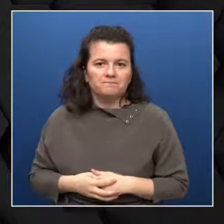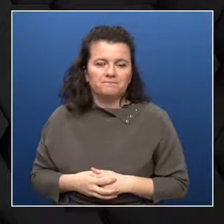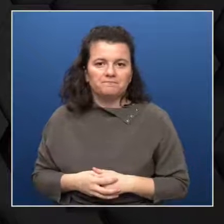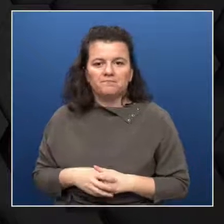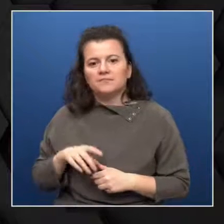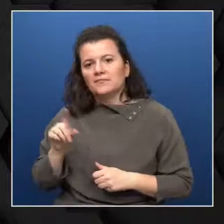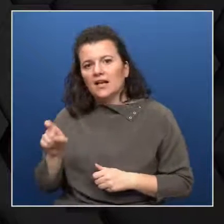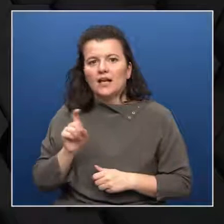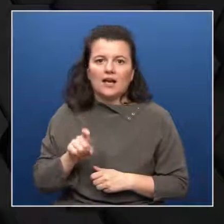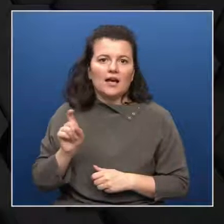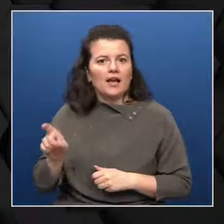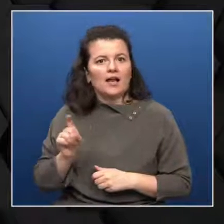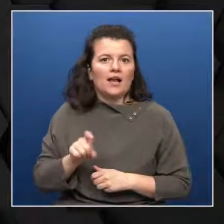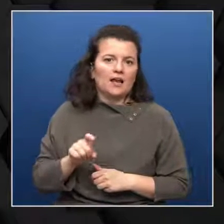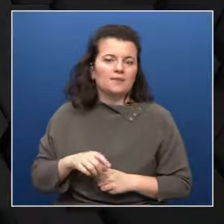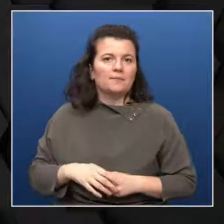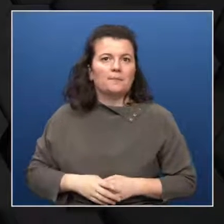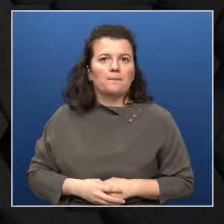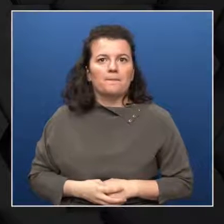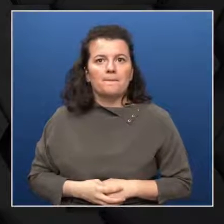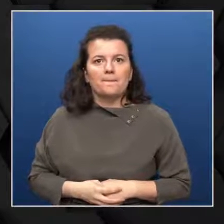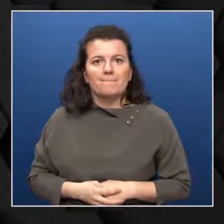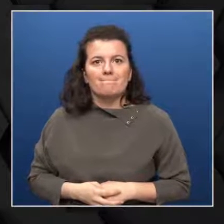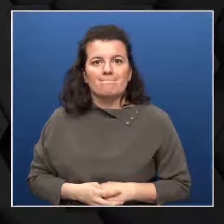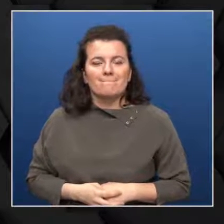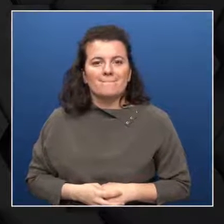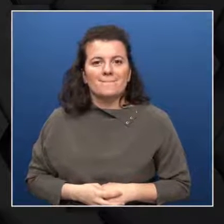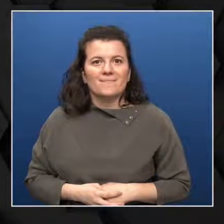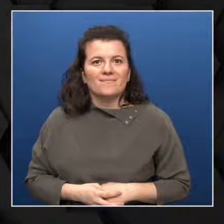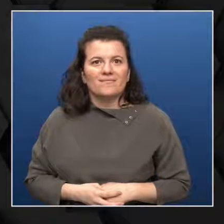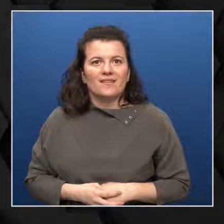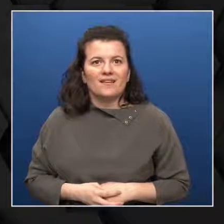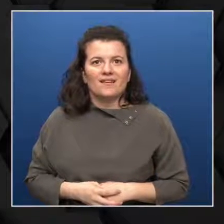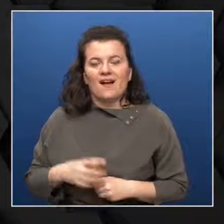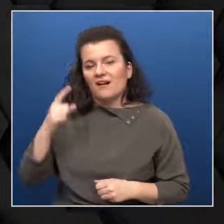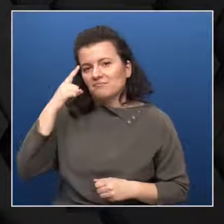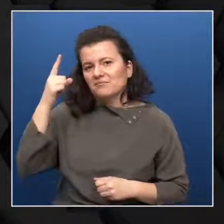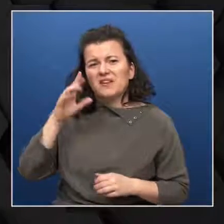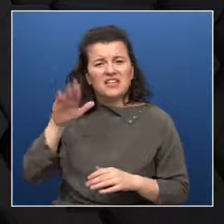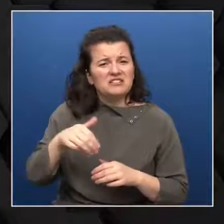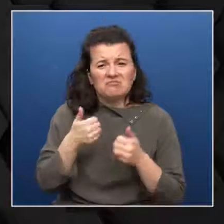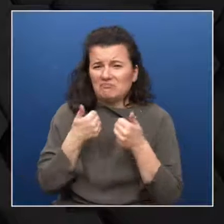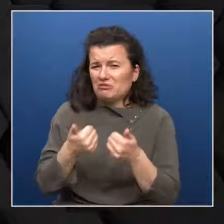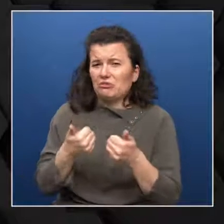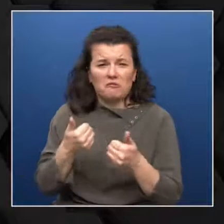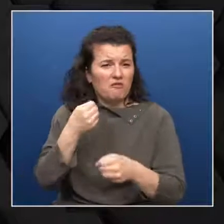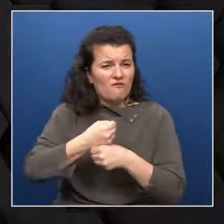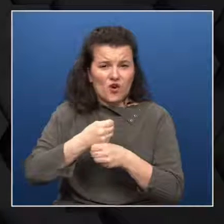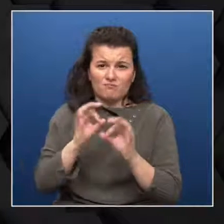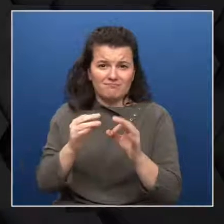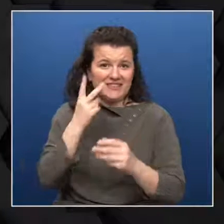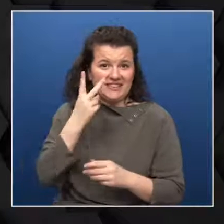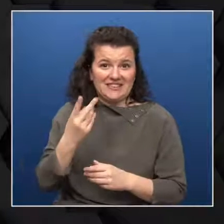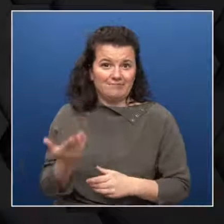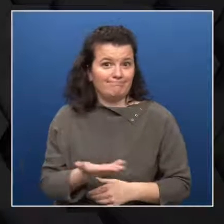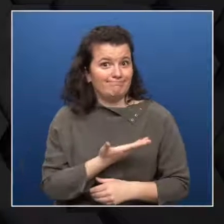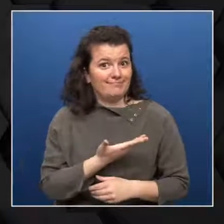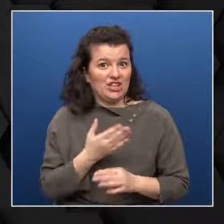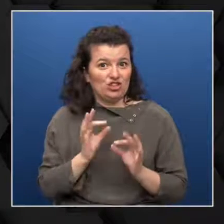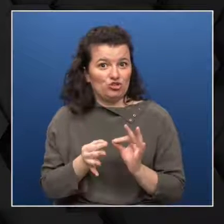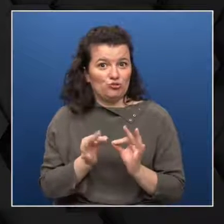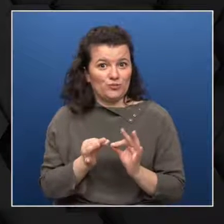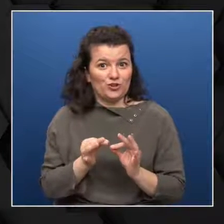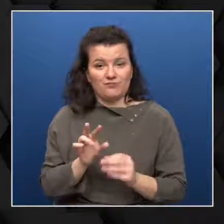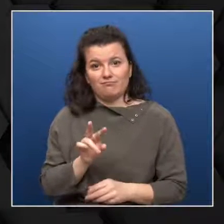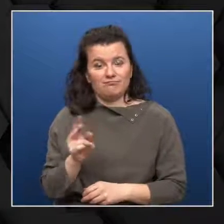handy. No. Yeah, and it's really cool. It works, as you can see in